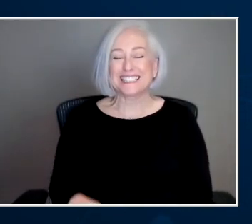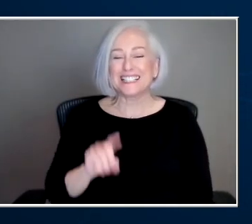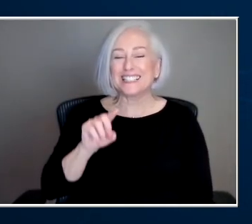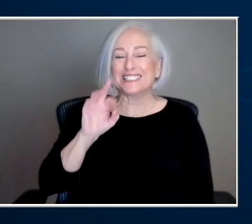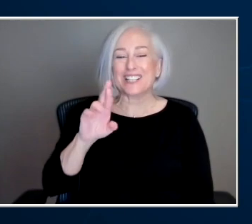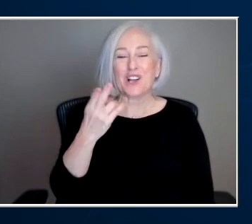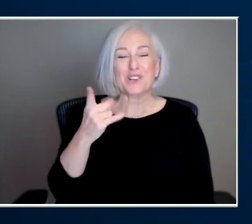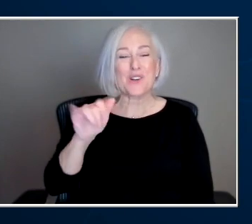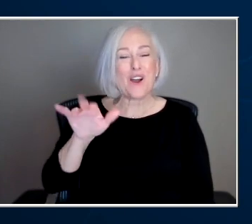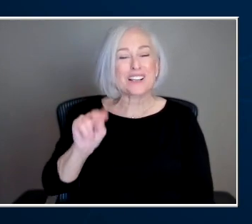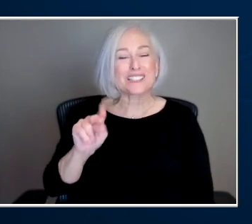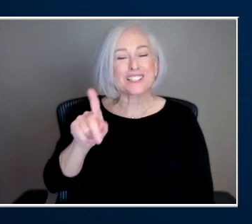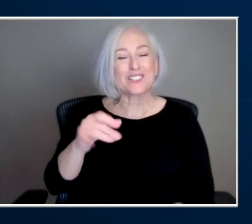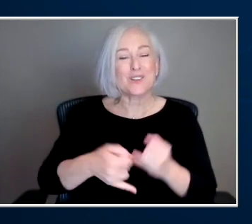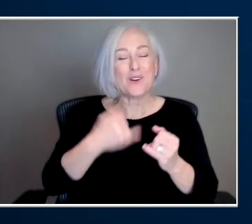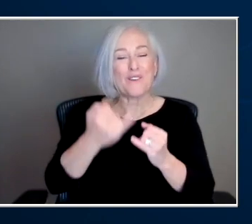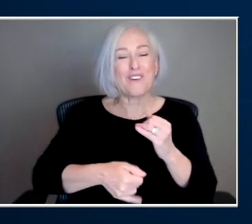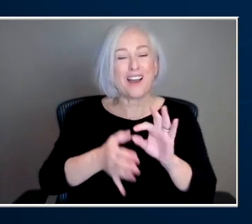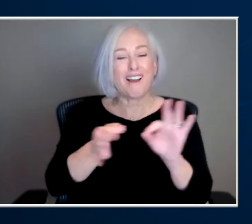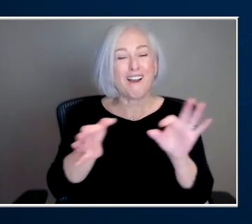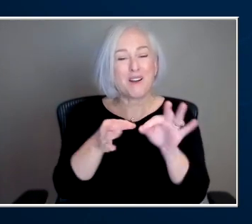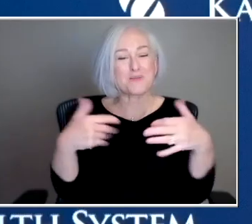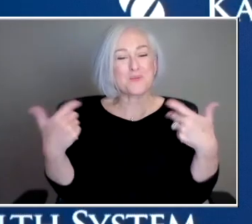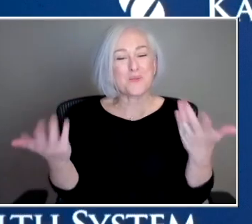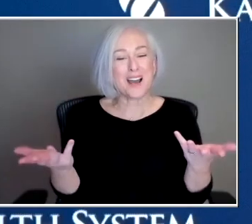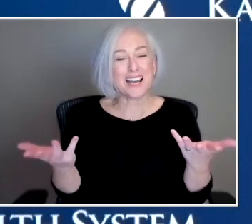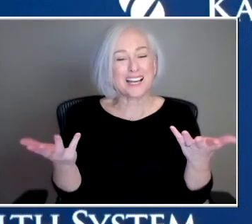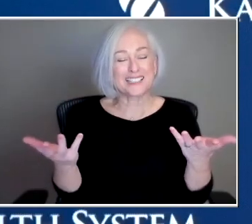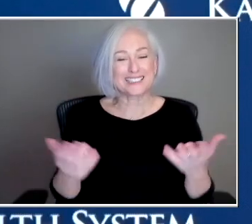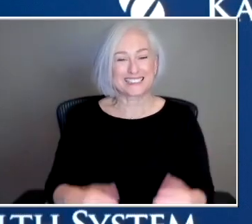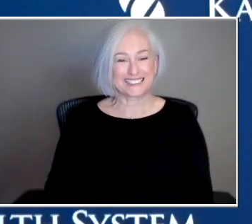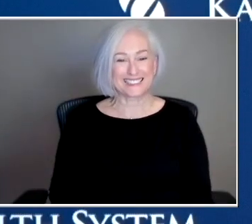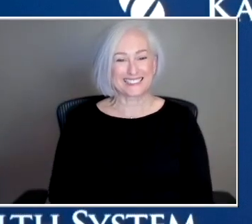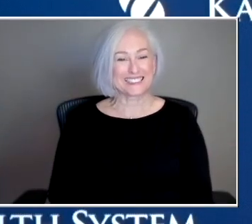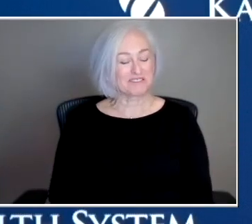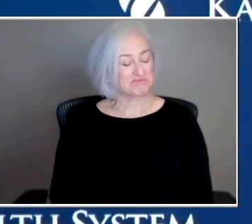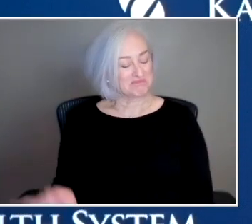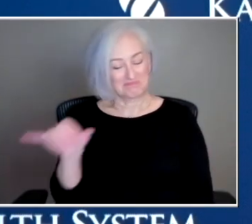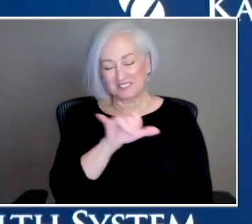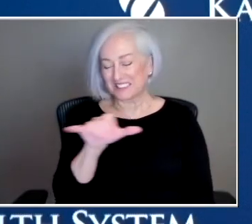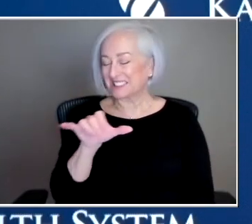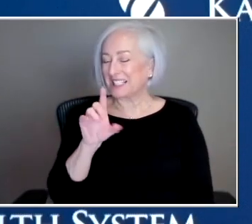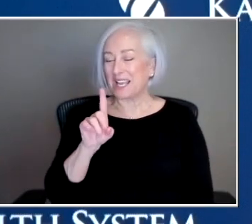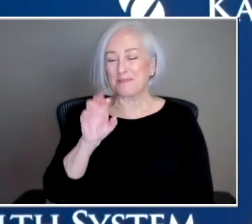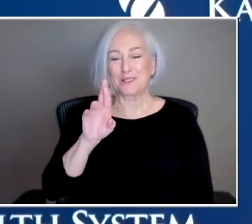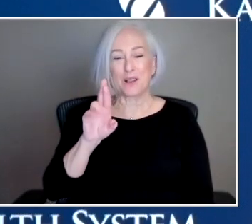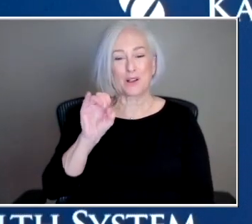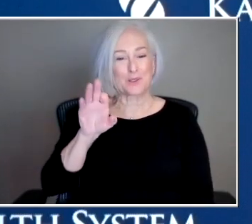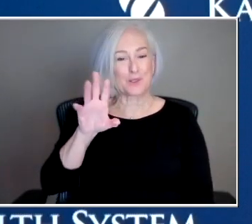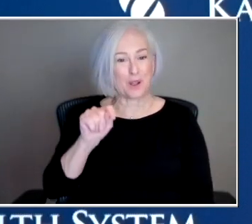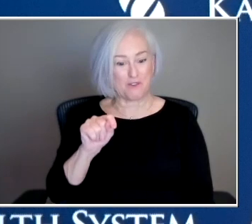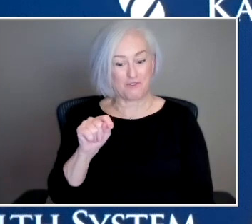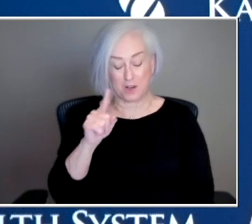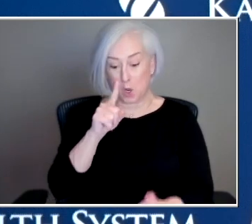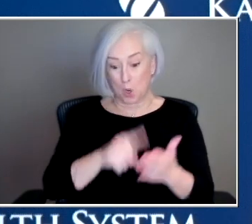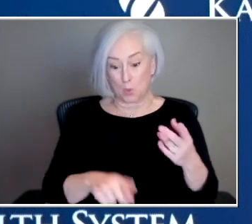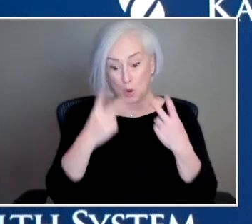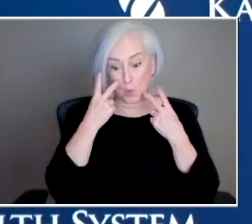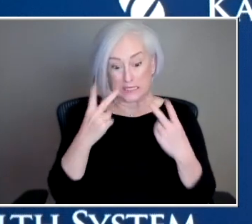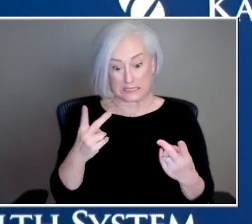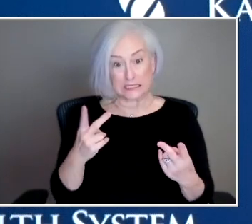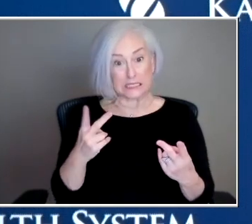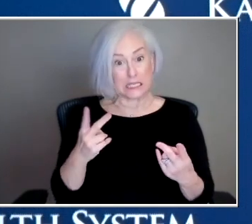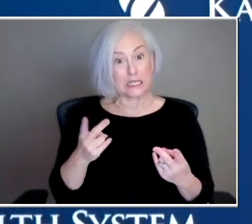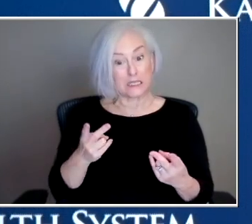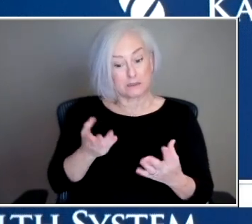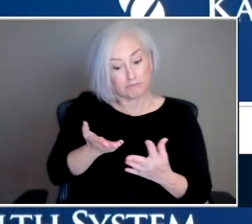final takeaway for our viewers today? Yeah, I think it would be echoing Dr. Comfort. What we have seen is that as time moves on, people do